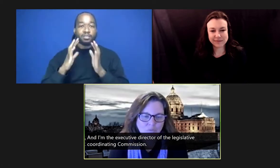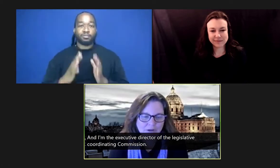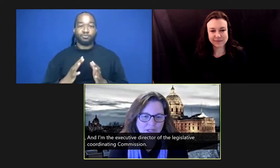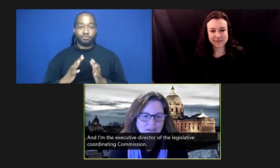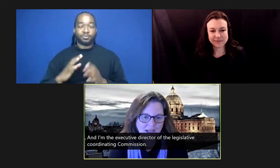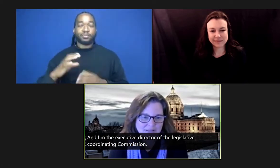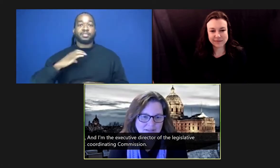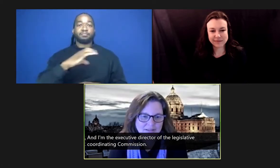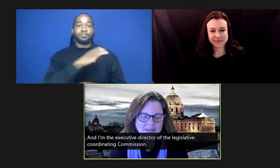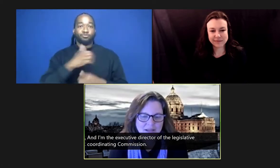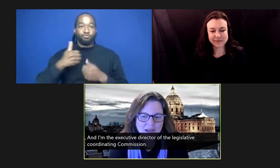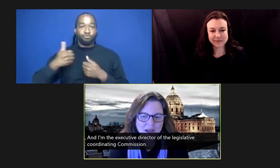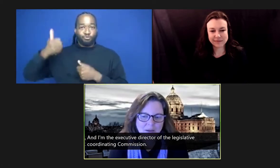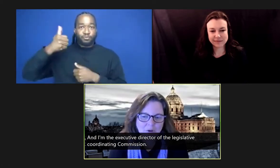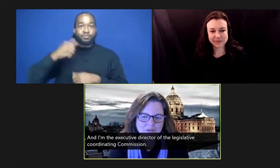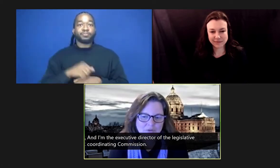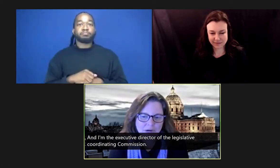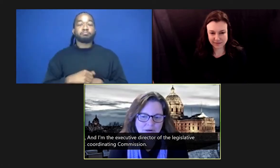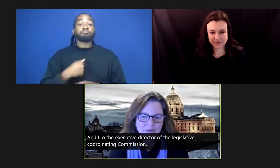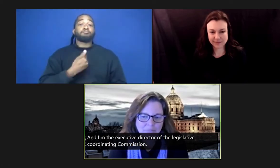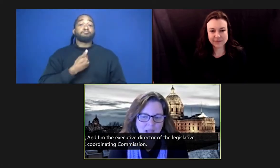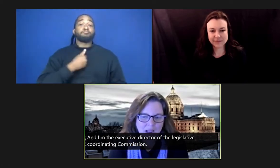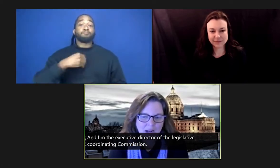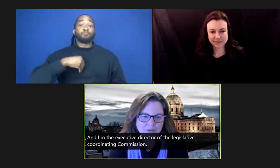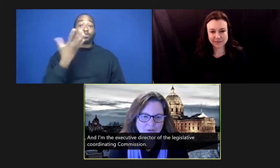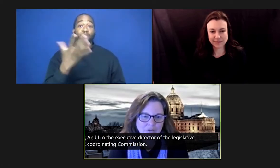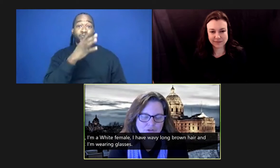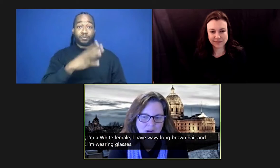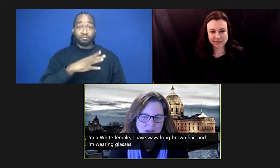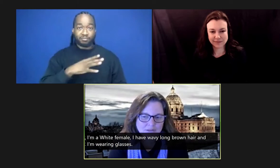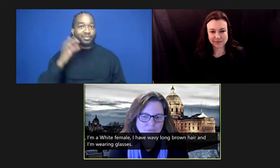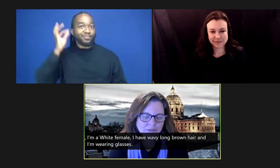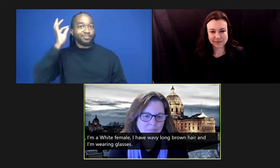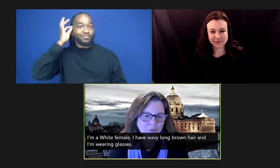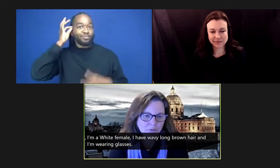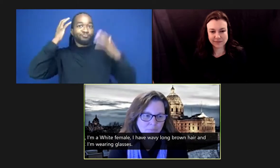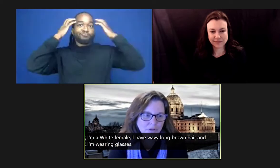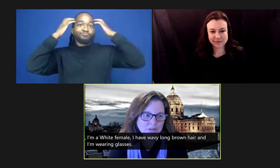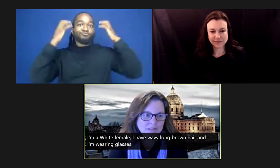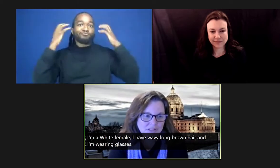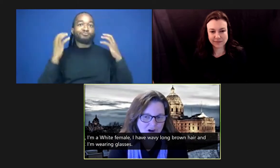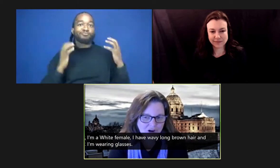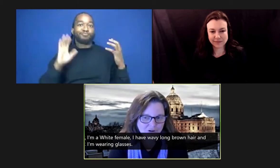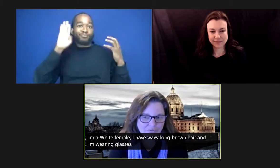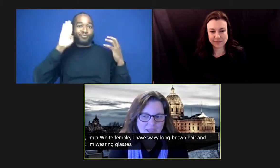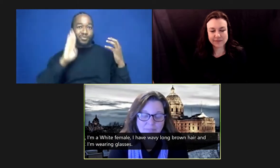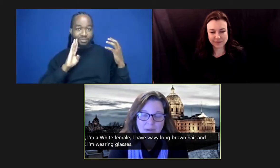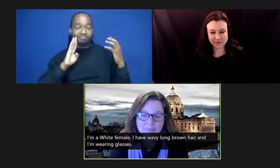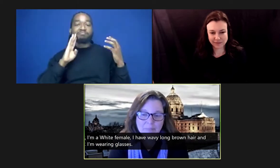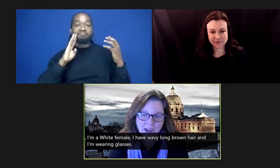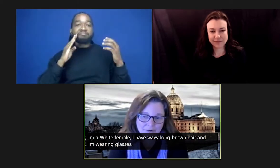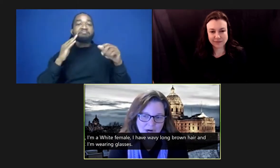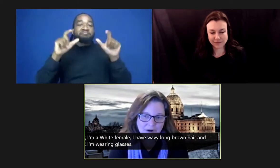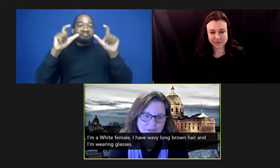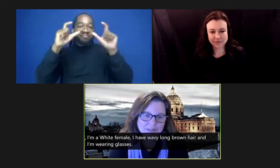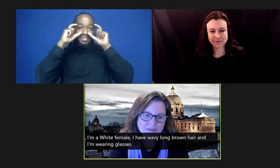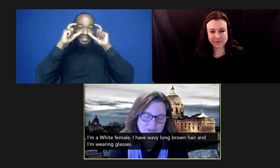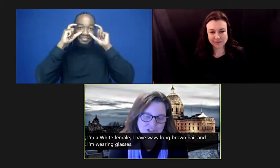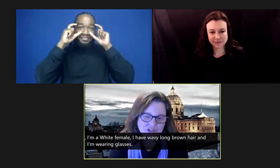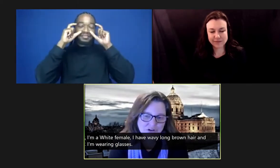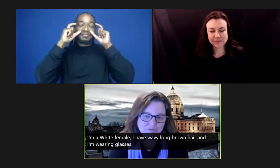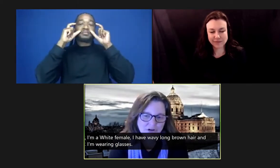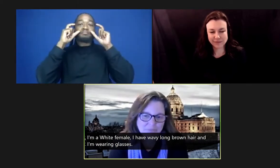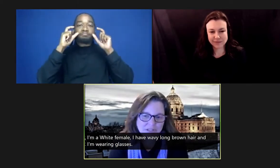and I'm wearing glasses. I'm also wearing a black dress with a purple scarf. And my background